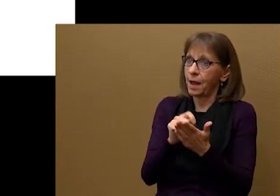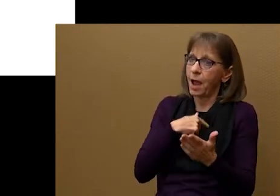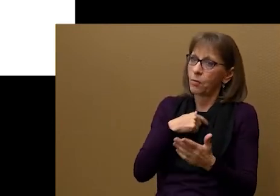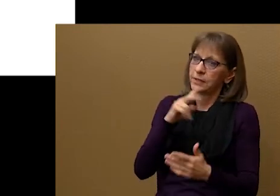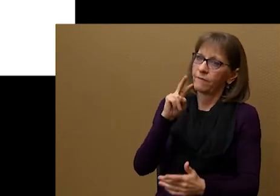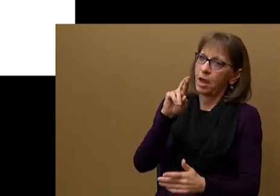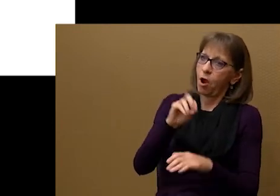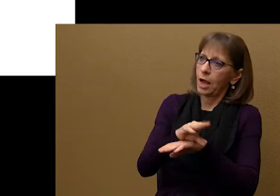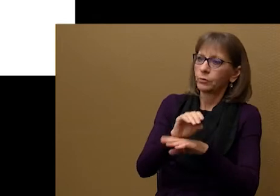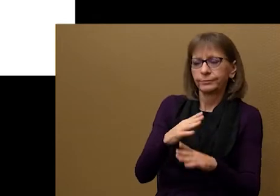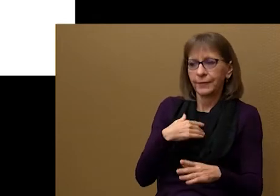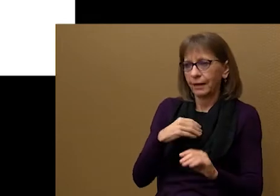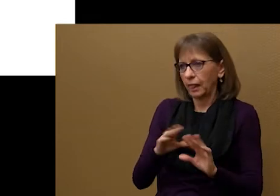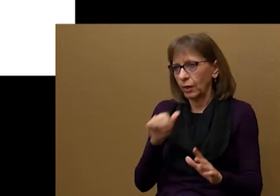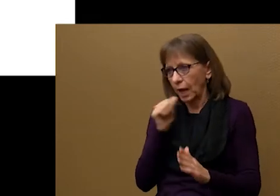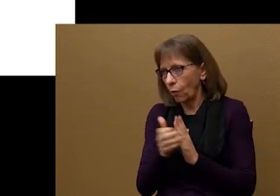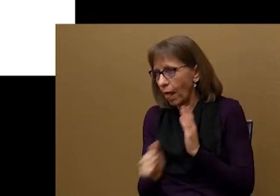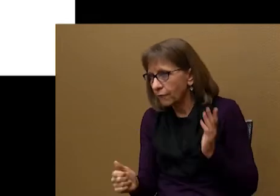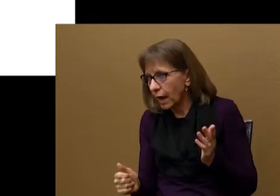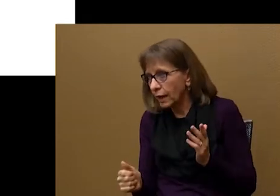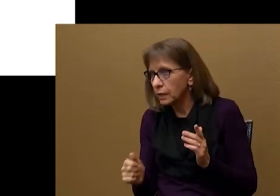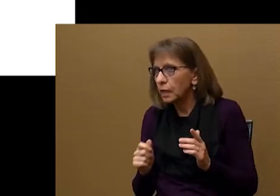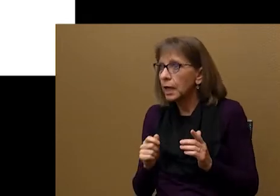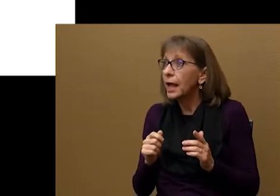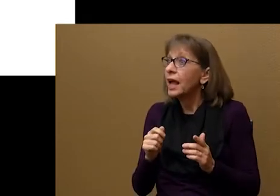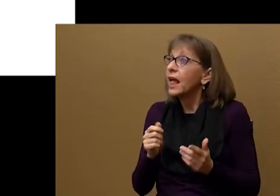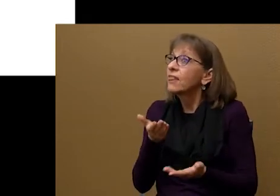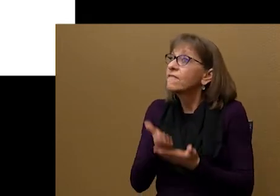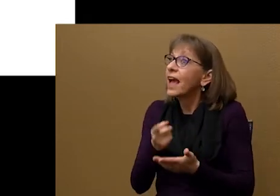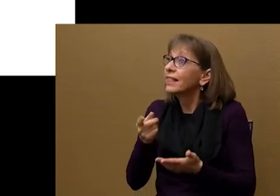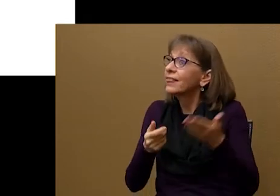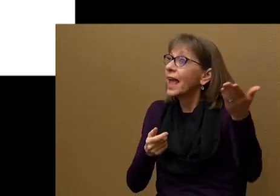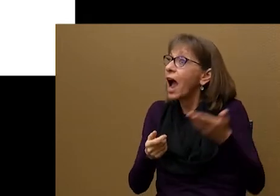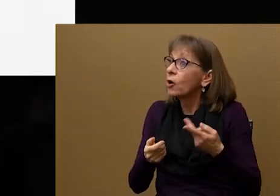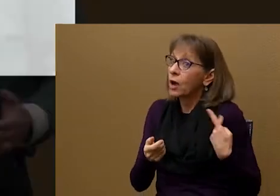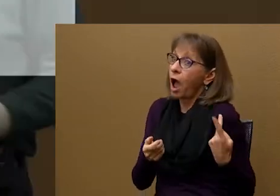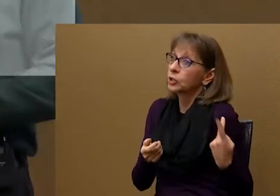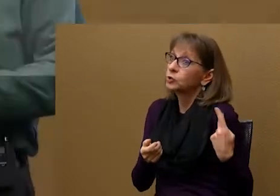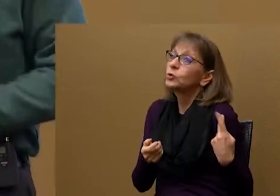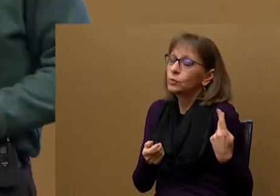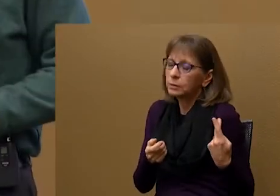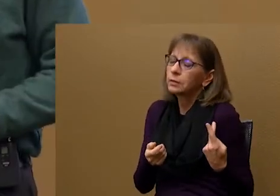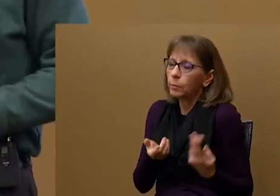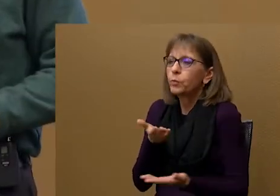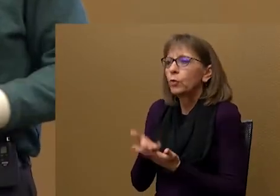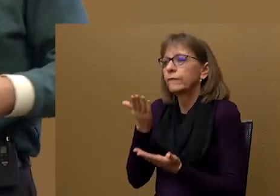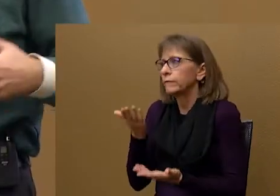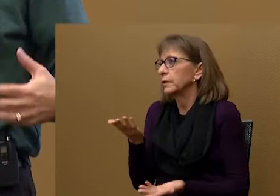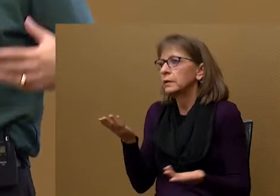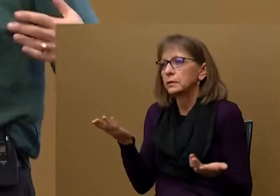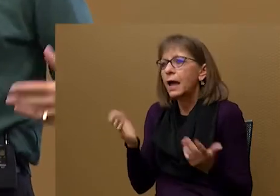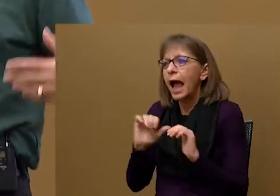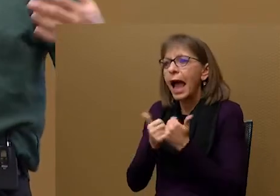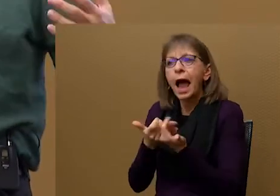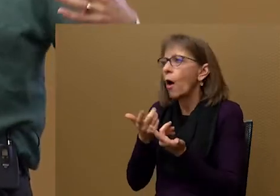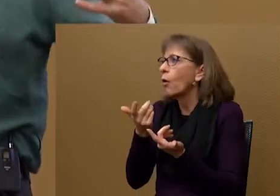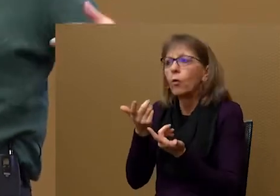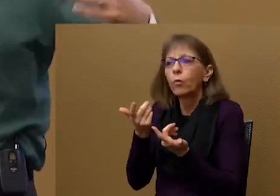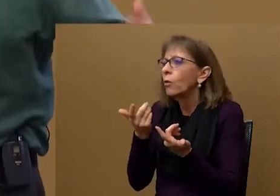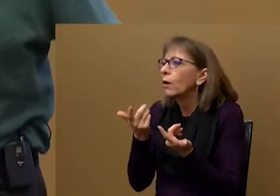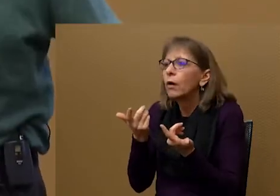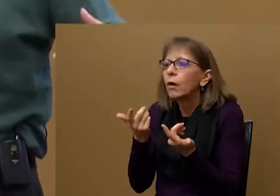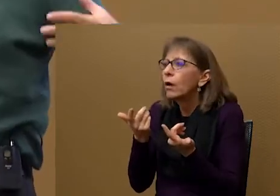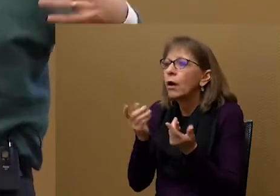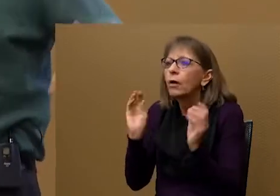I was a VR counselor. So I was clearly unqualified. The fact that they hired the two of us, I think was an indication of how few qualified,